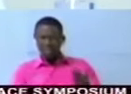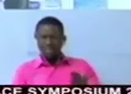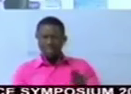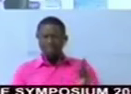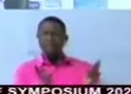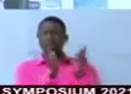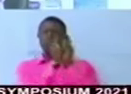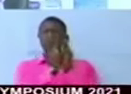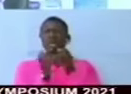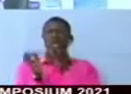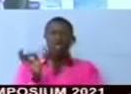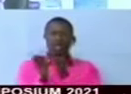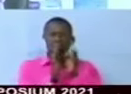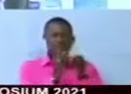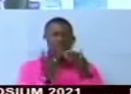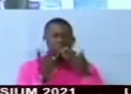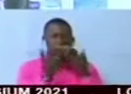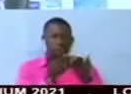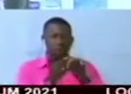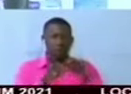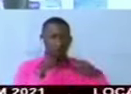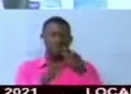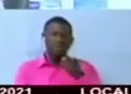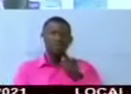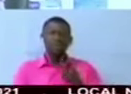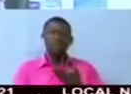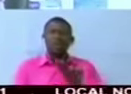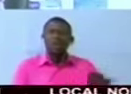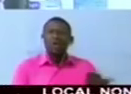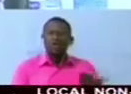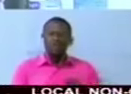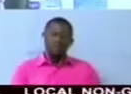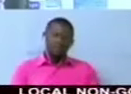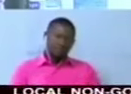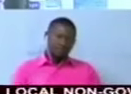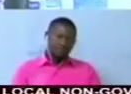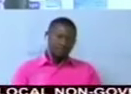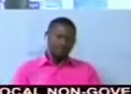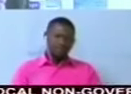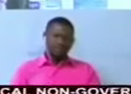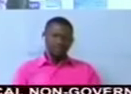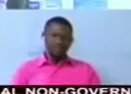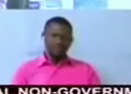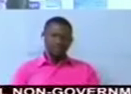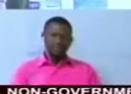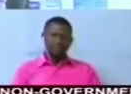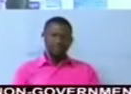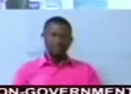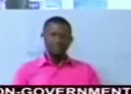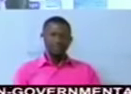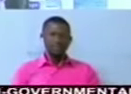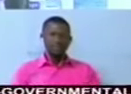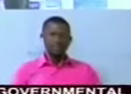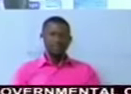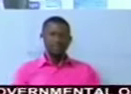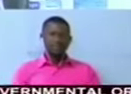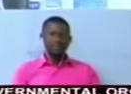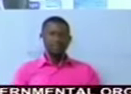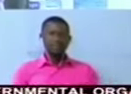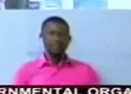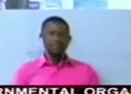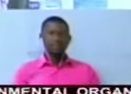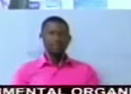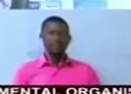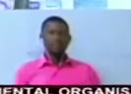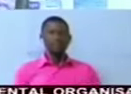bi jox la xibar yi mbiri drog bo ci keer gogu non la tax nga fokk ne mom la fa ñew be ci yow mu wax la ko ñoo koku li